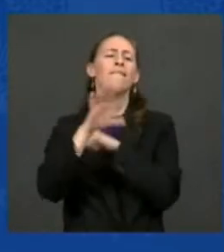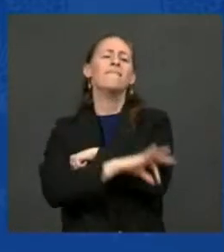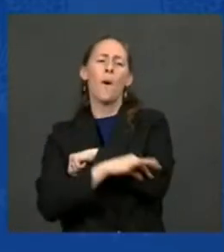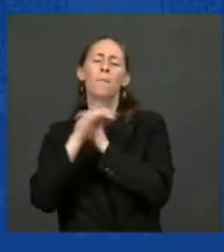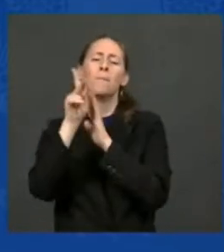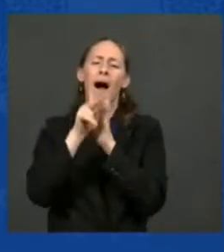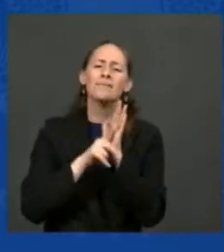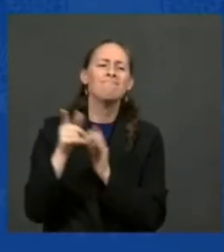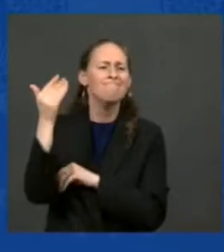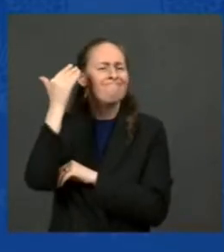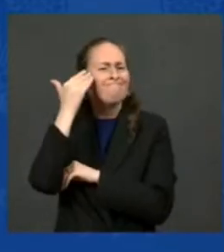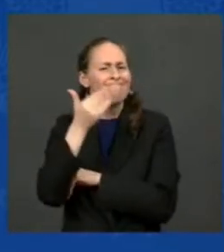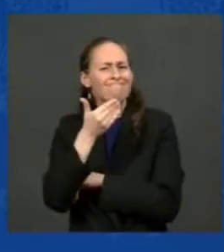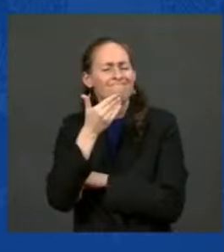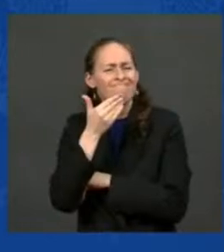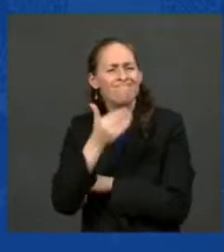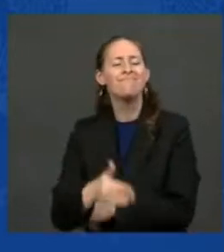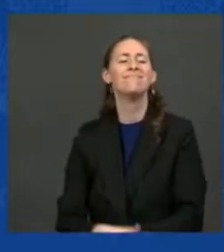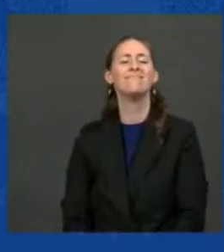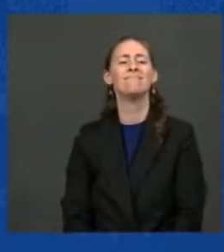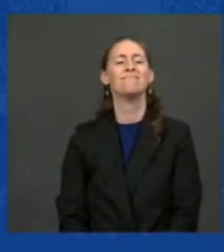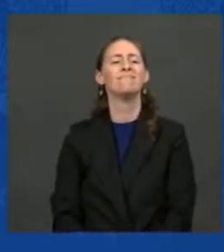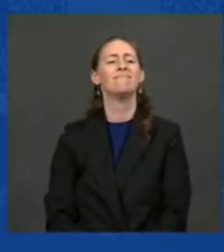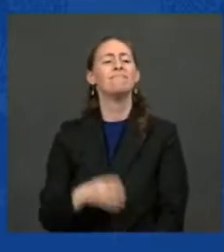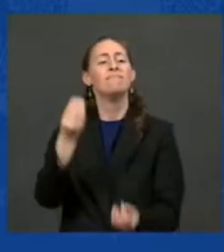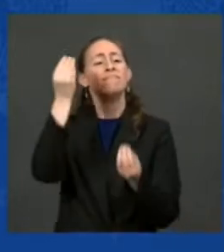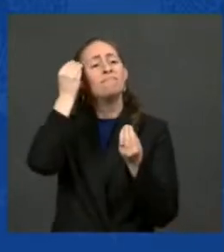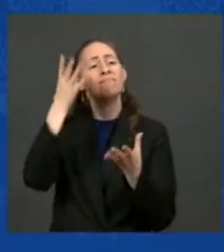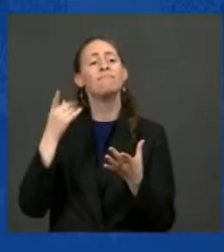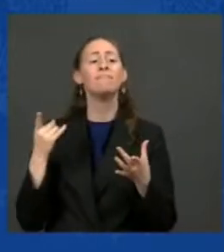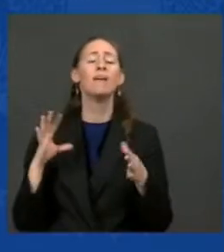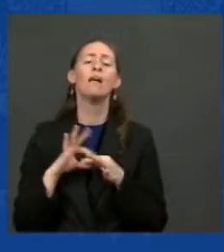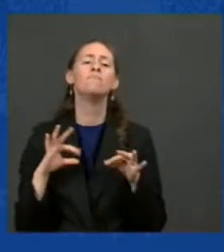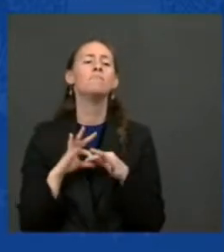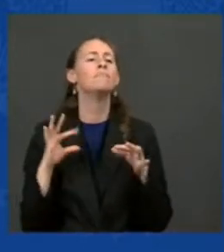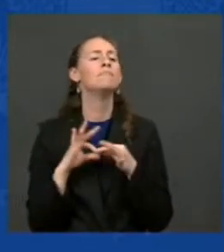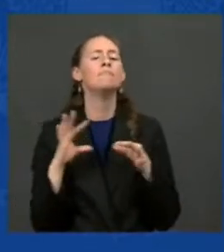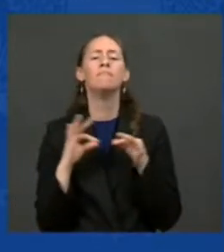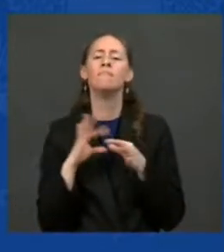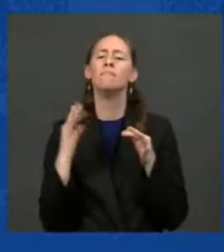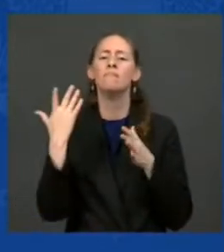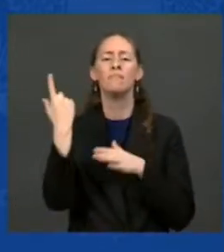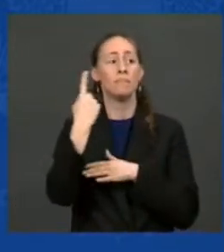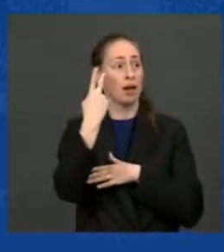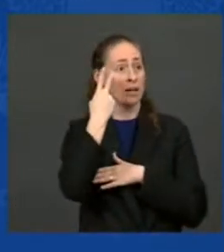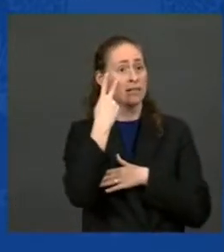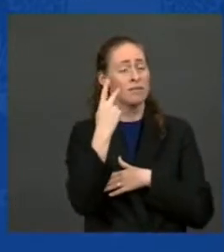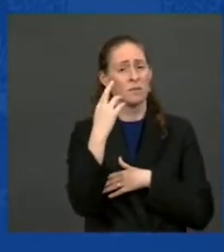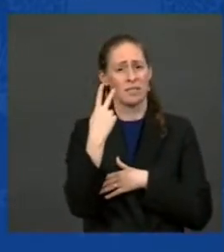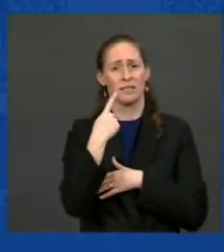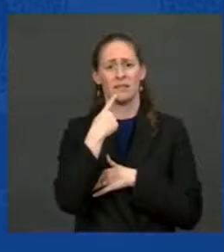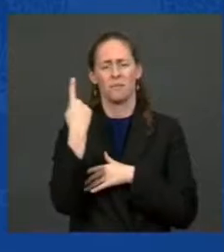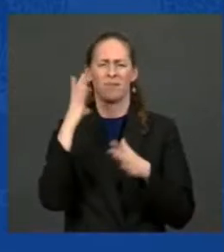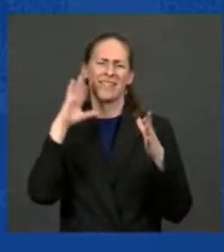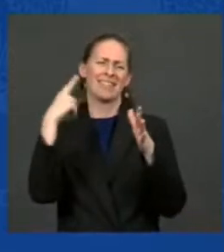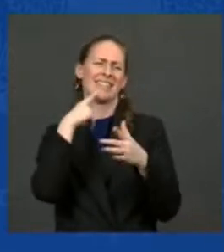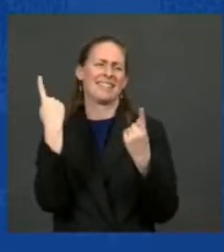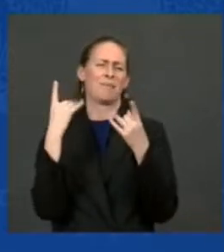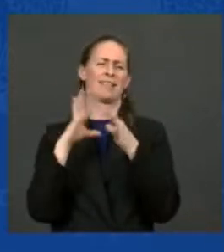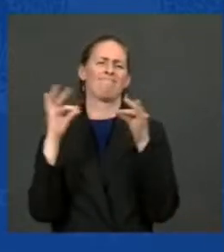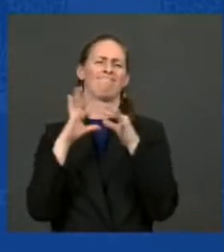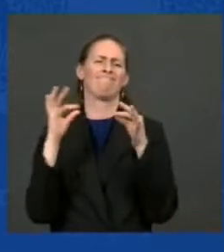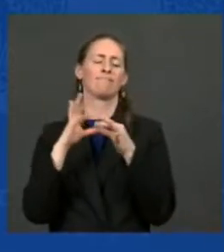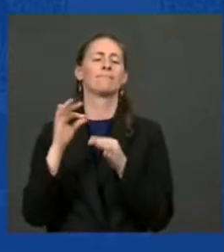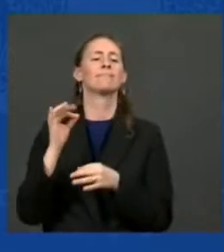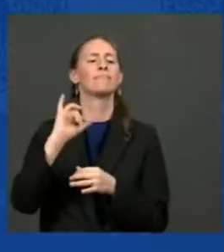remain silent has meant a great deal to me because he's spoken up on so much. And Representative Courtney, I